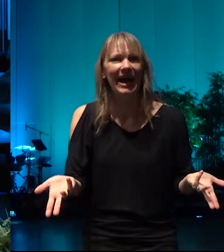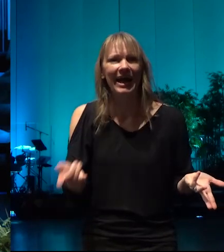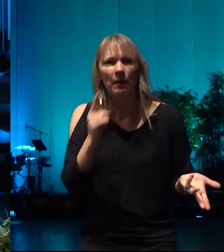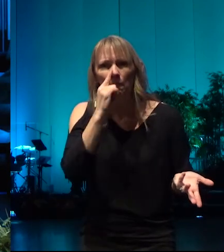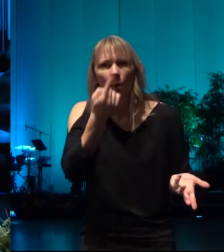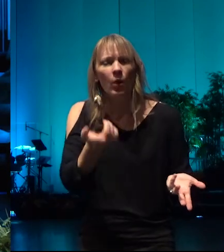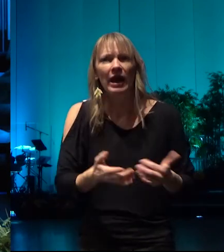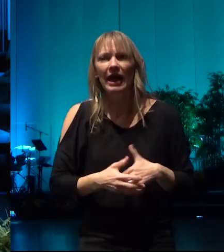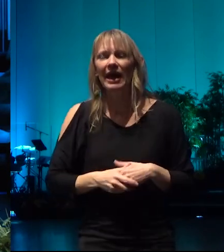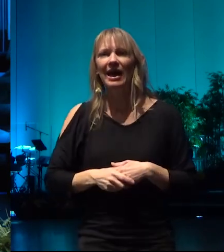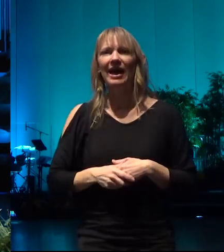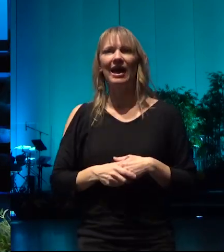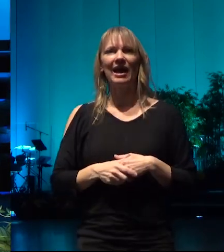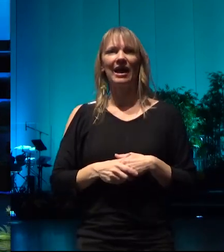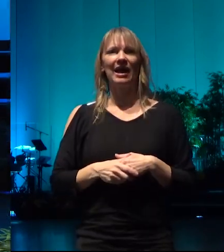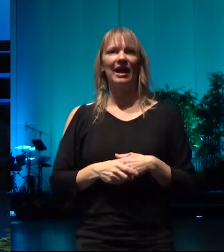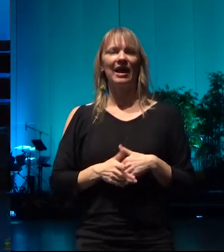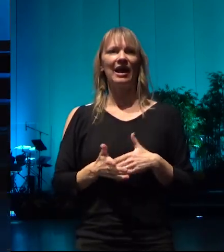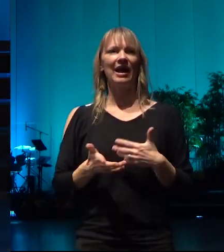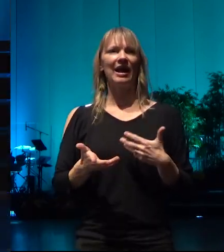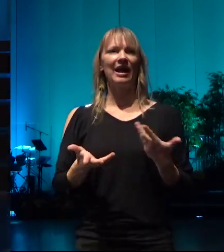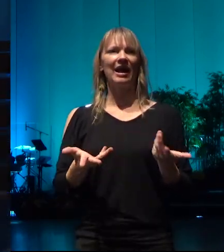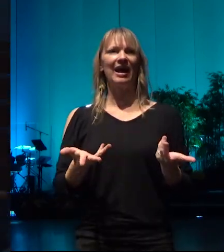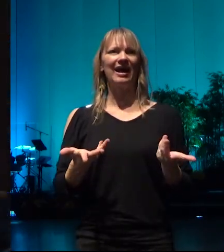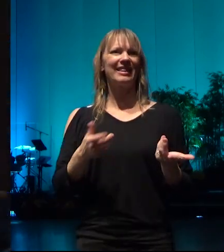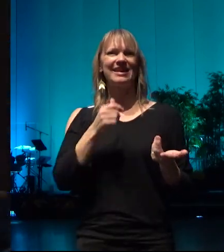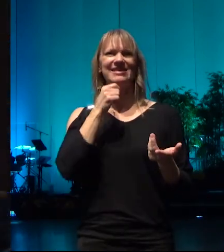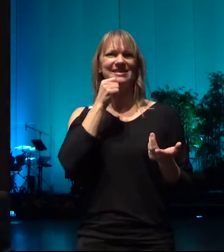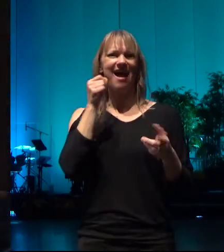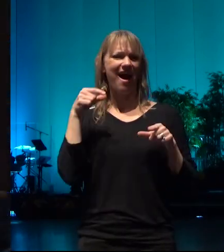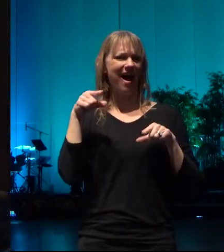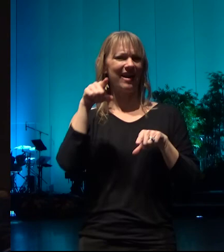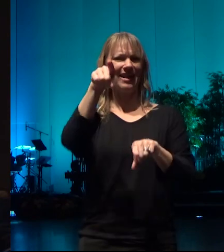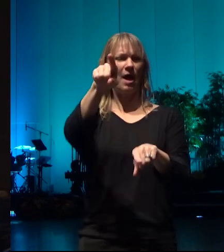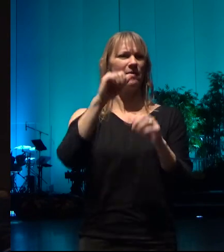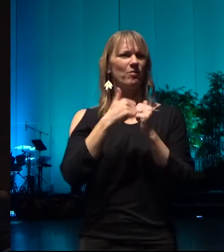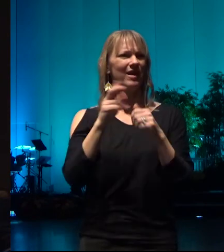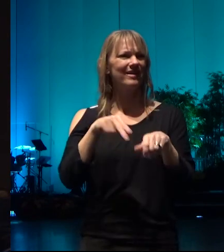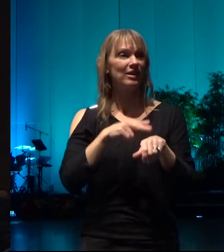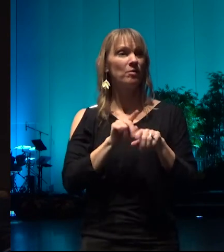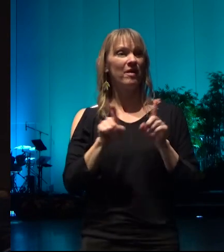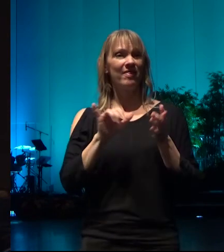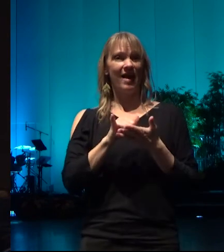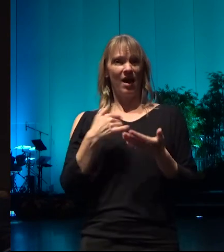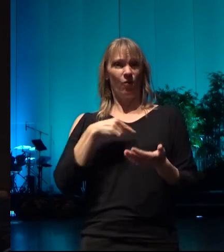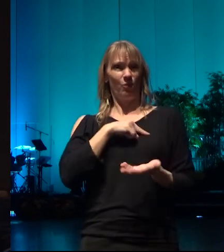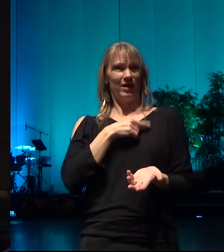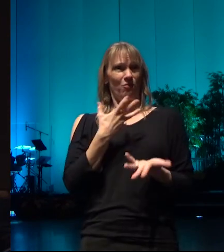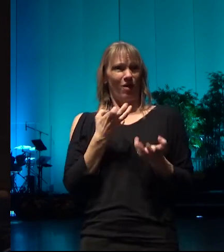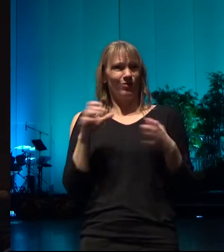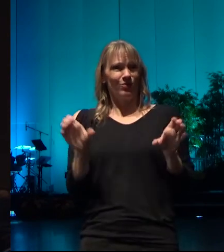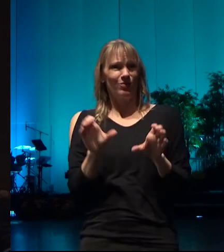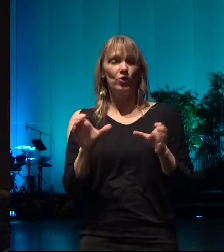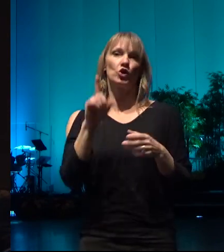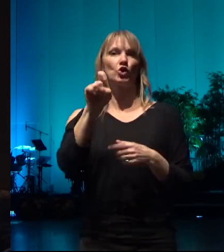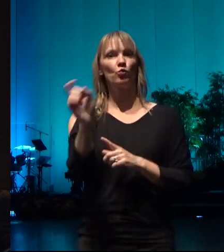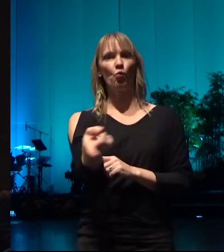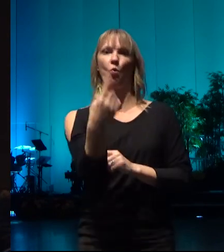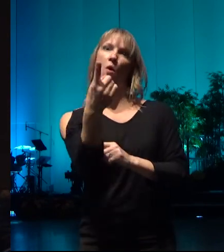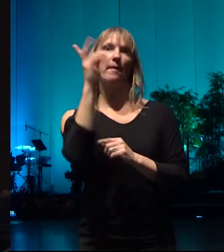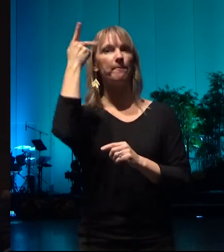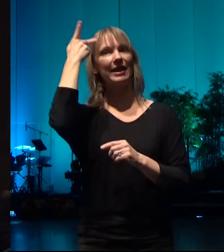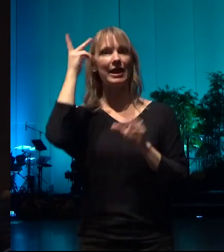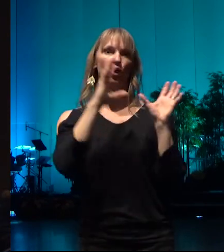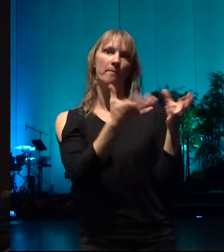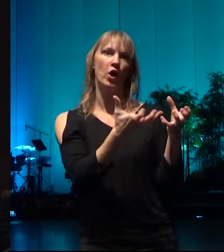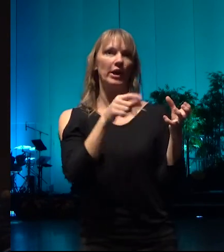be? How anti in alignment with nature would that be? But that's what we sometimes want to do. There